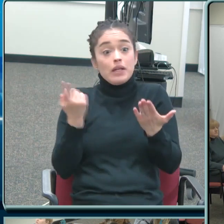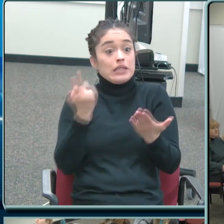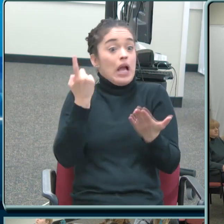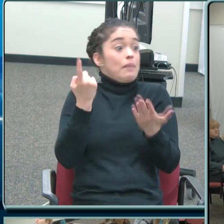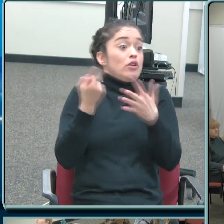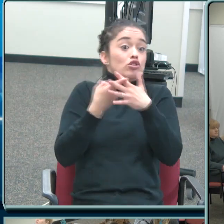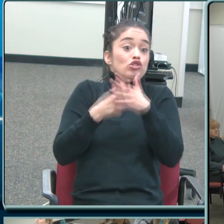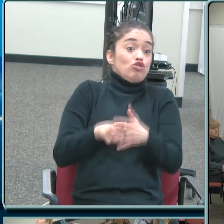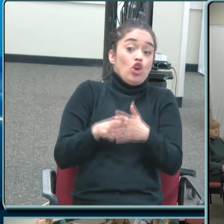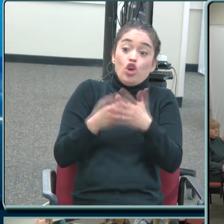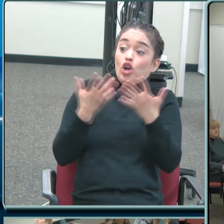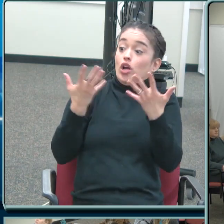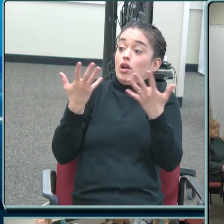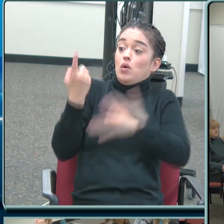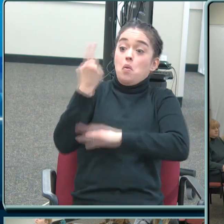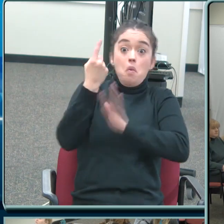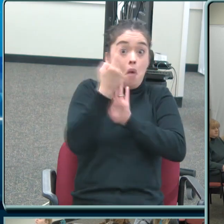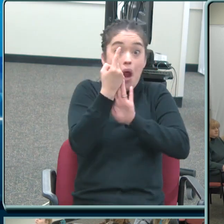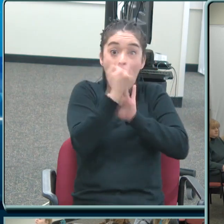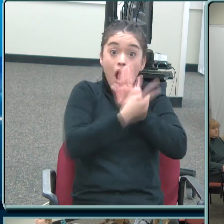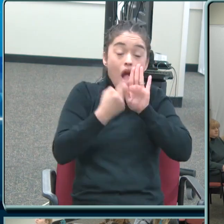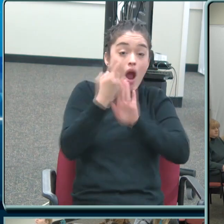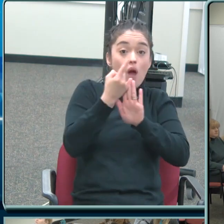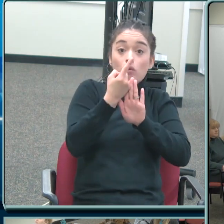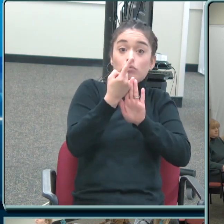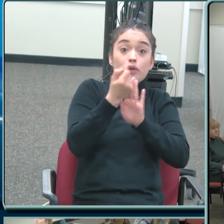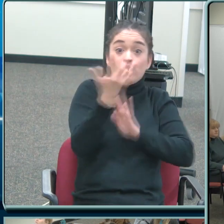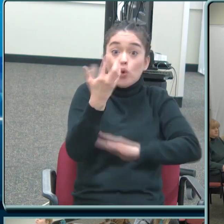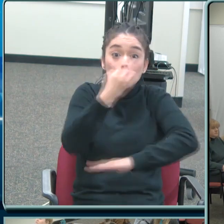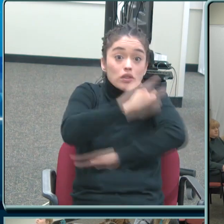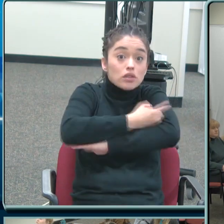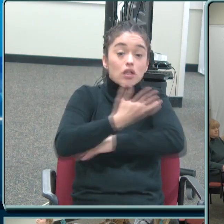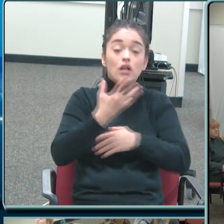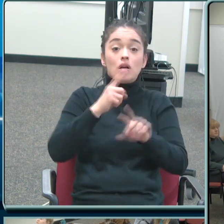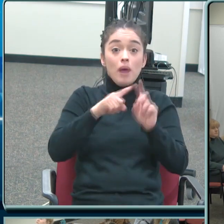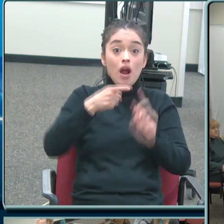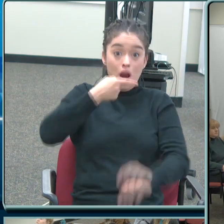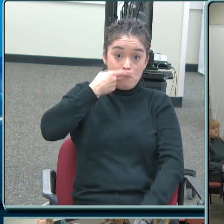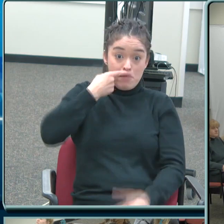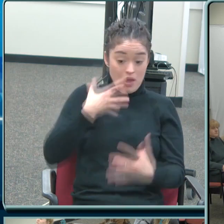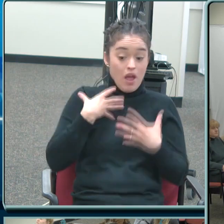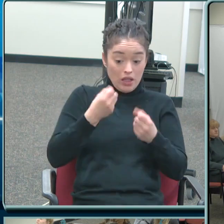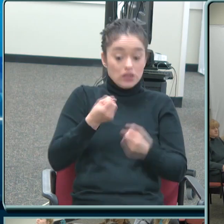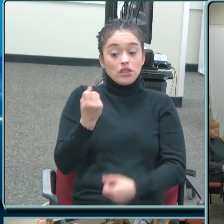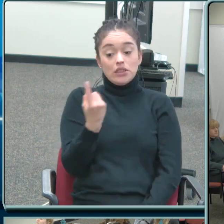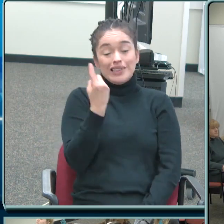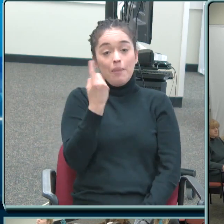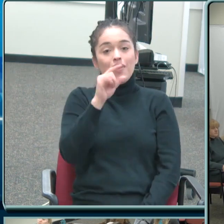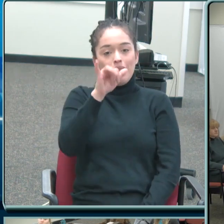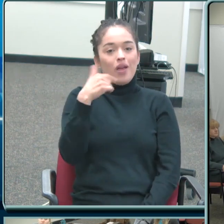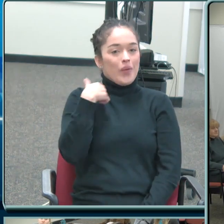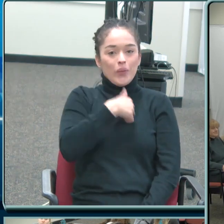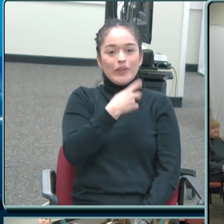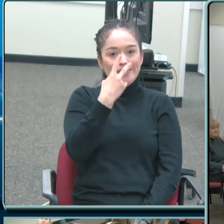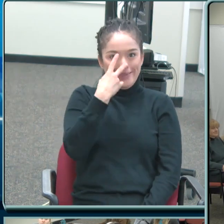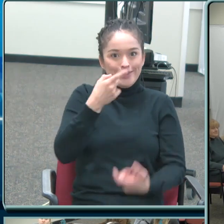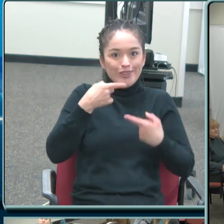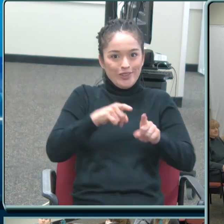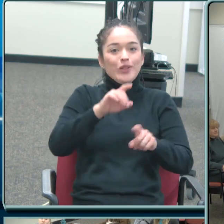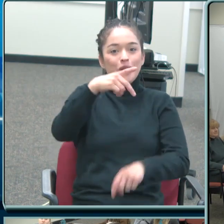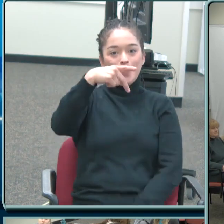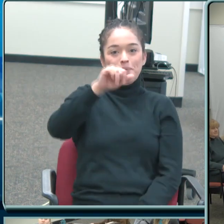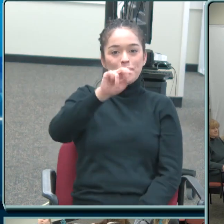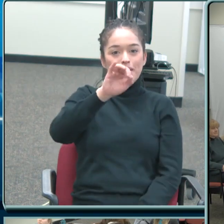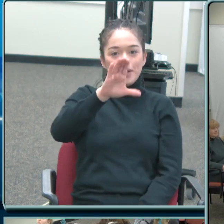and end, within an hour or, a few days. But public health is something that we've seen through the pandemic that can